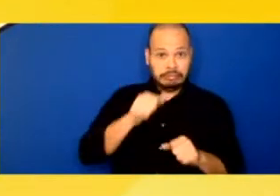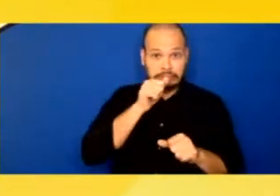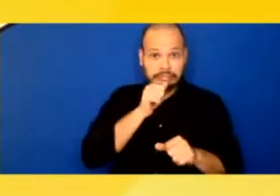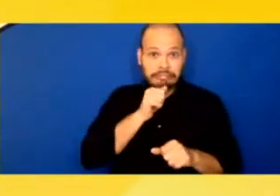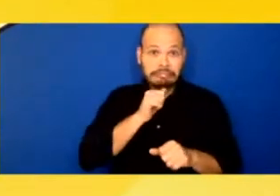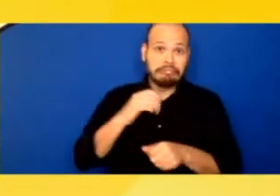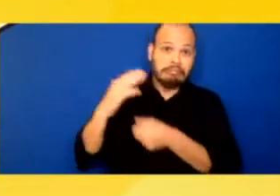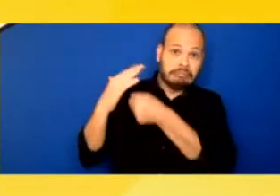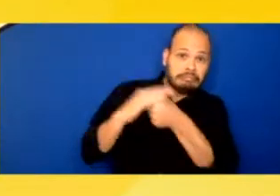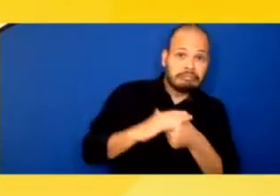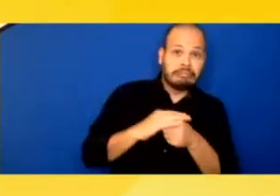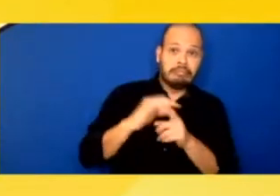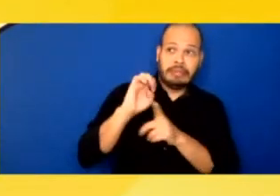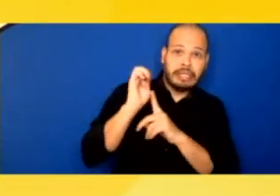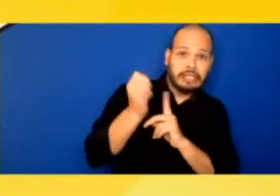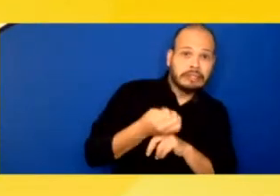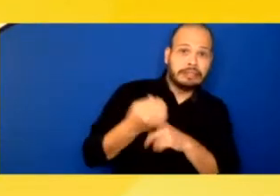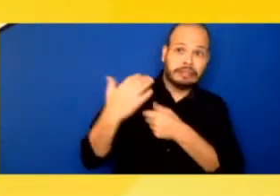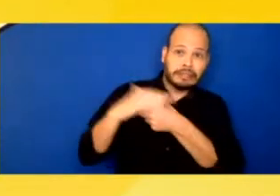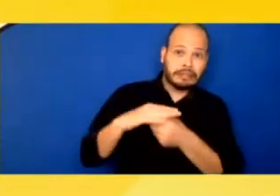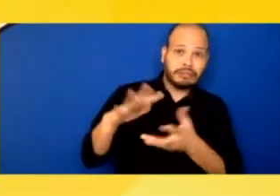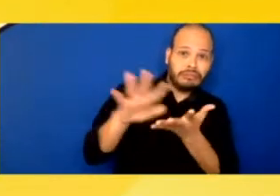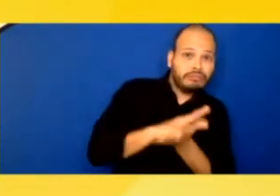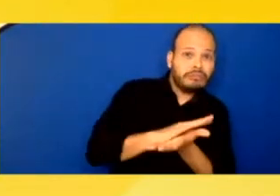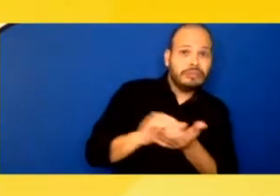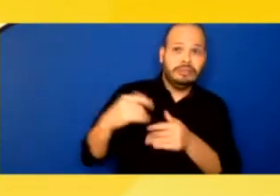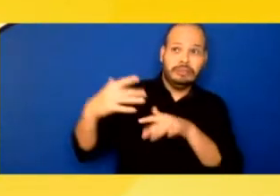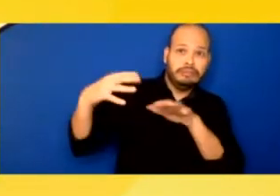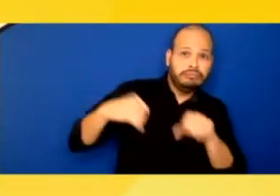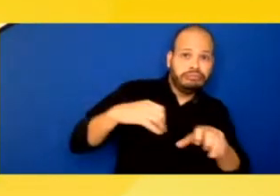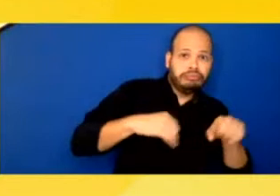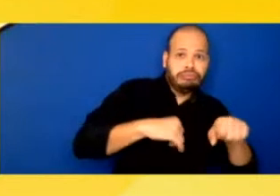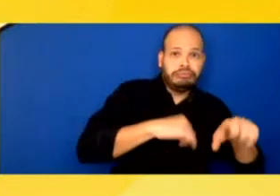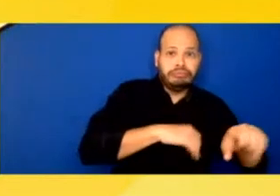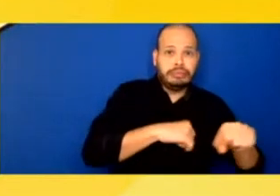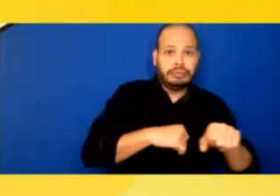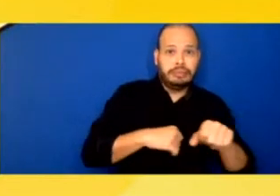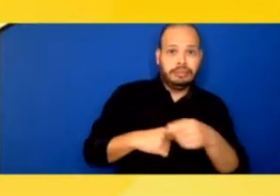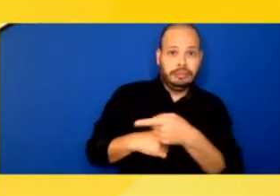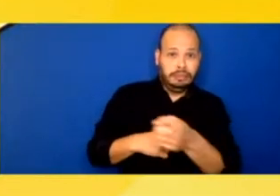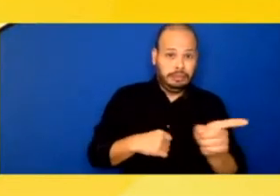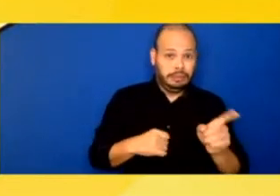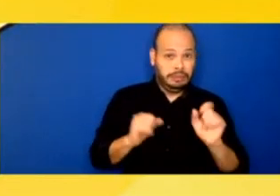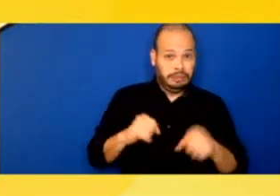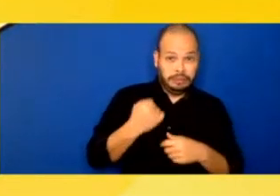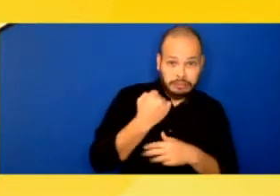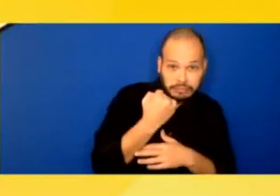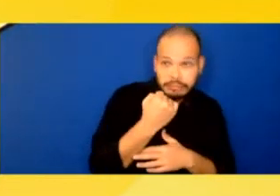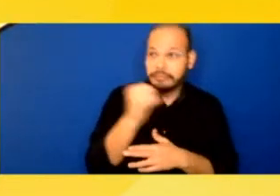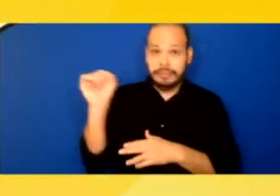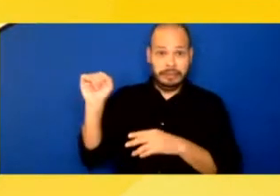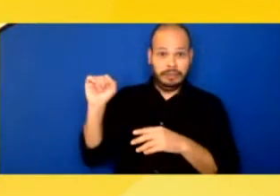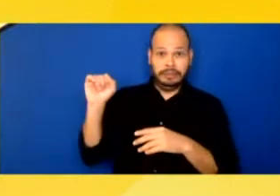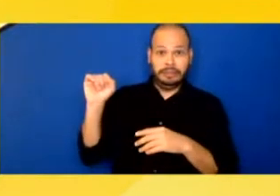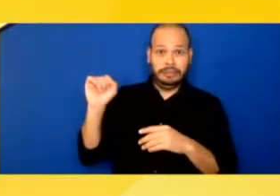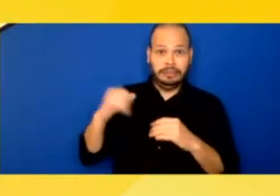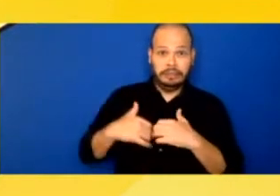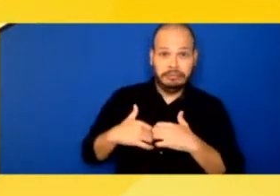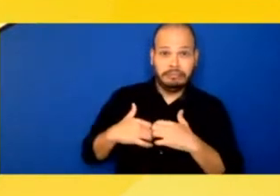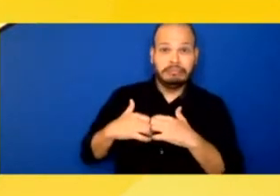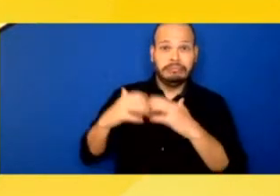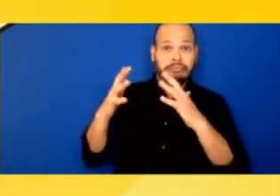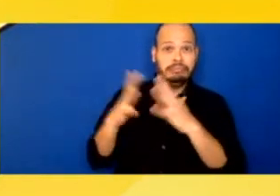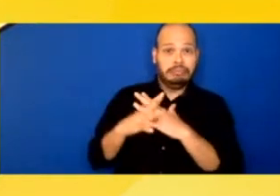militarism lead a revival of the most basic rights and values of our society? And in these